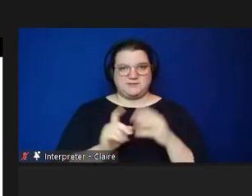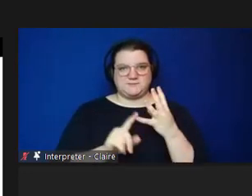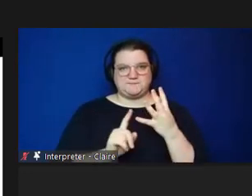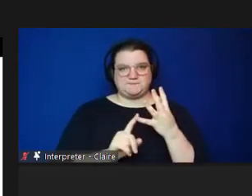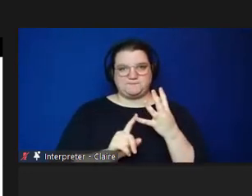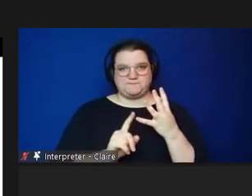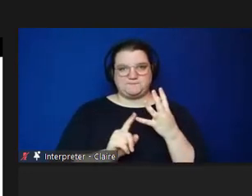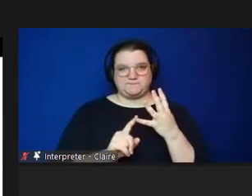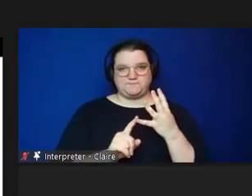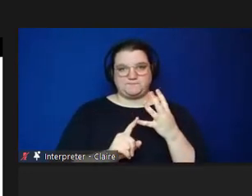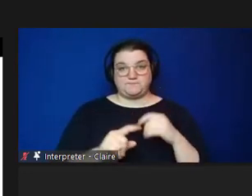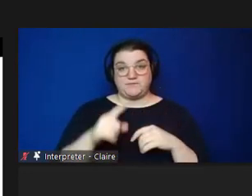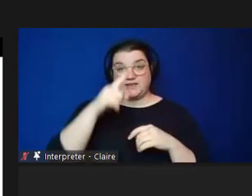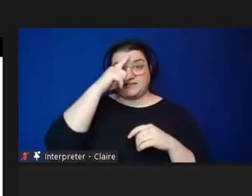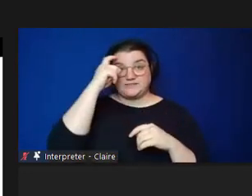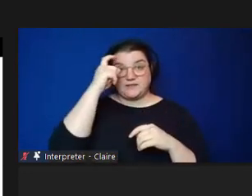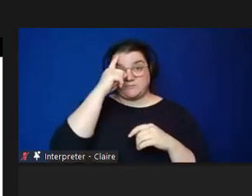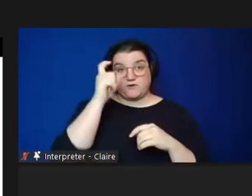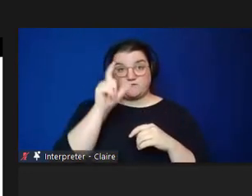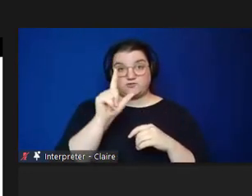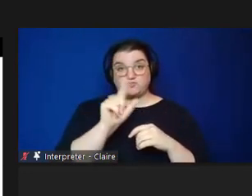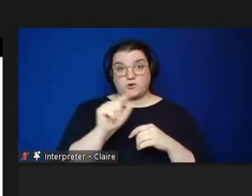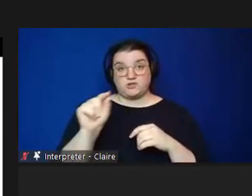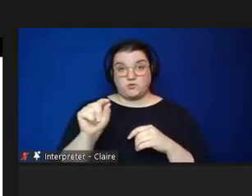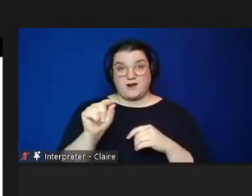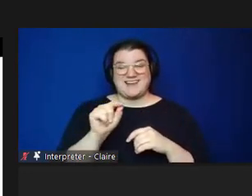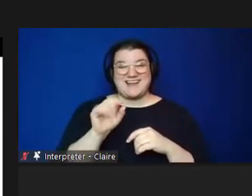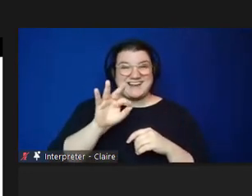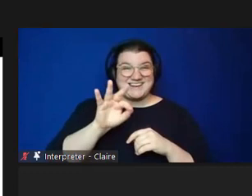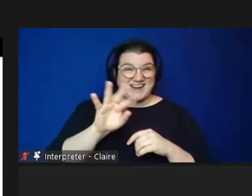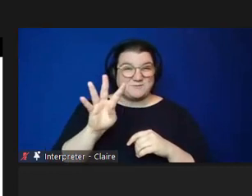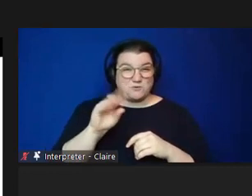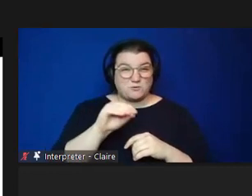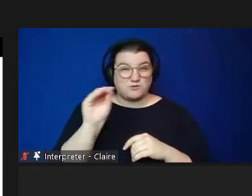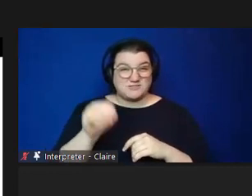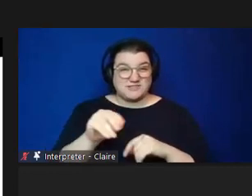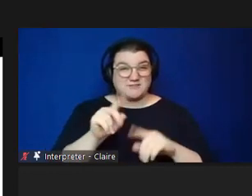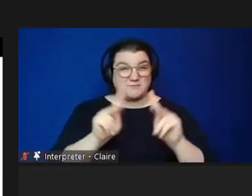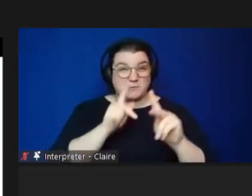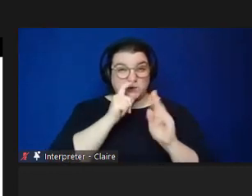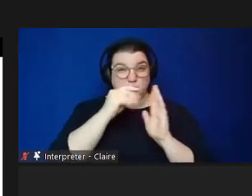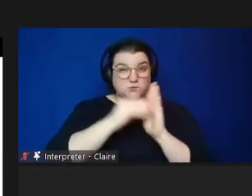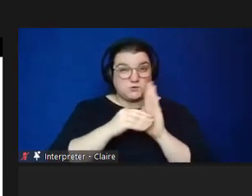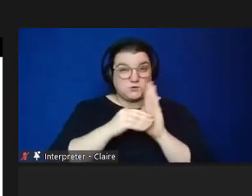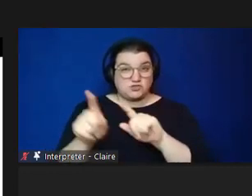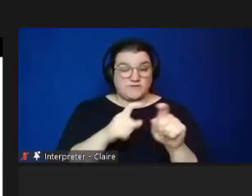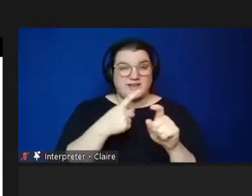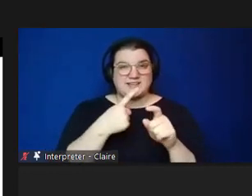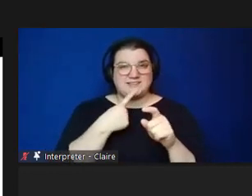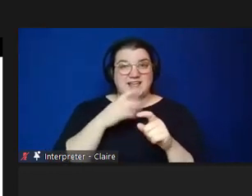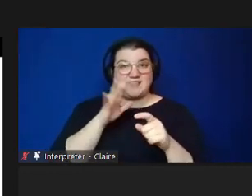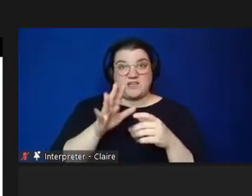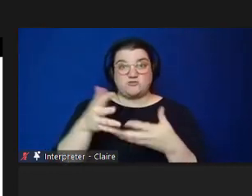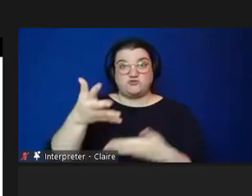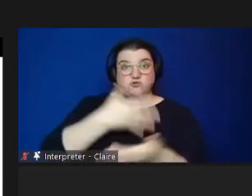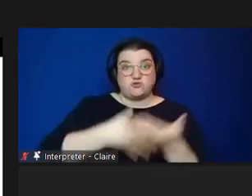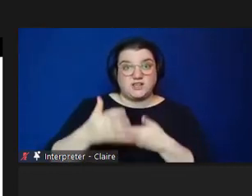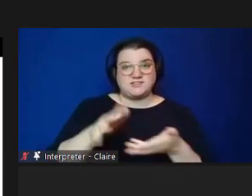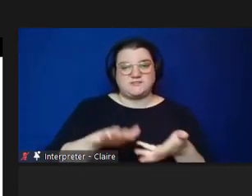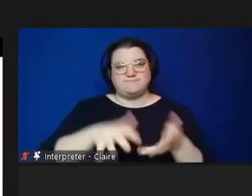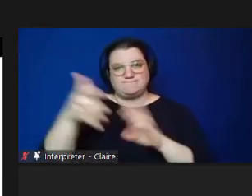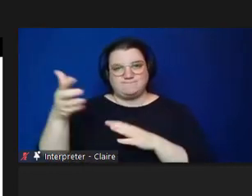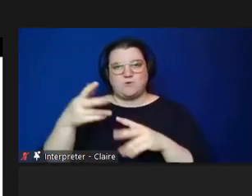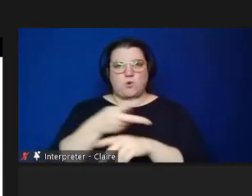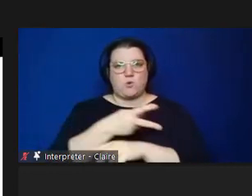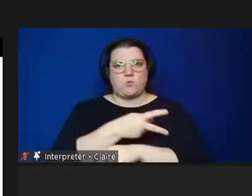In the summer of 2020, 94% of respondents felt that their socialization had disrupted or worsened.